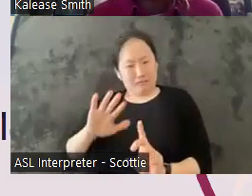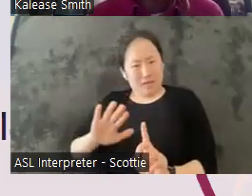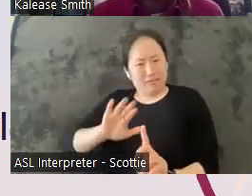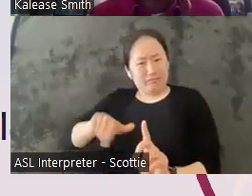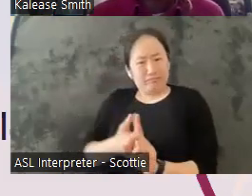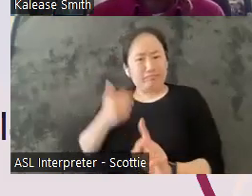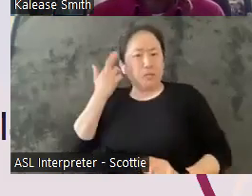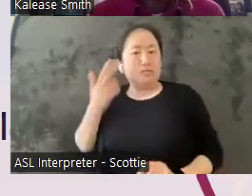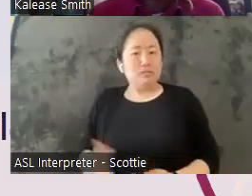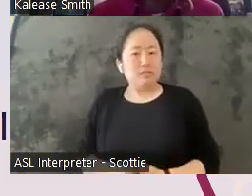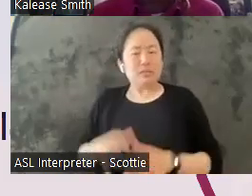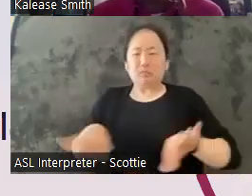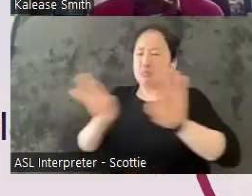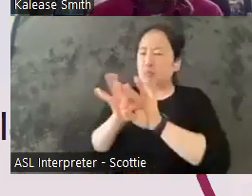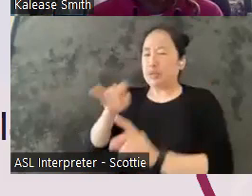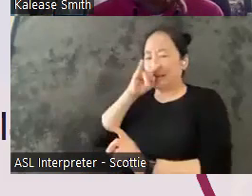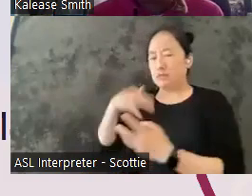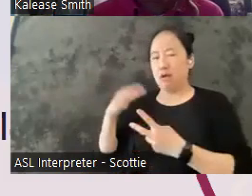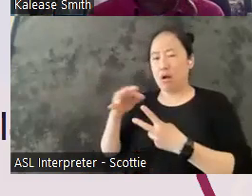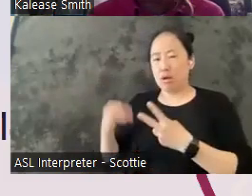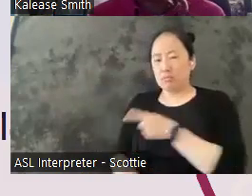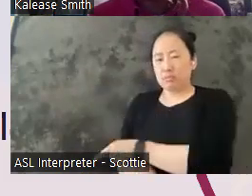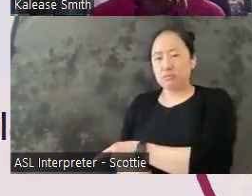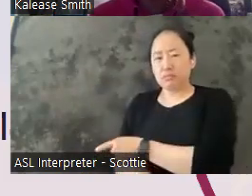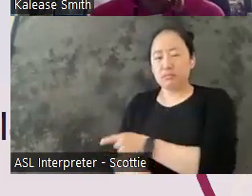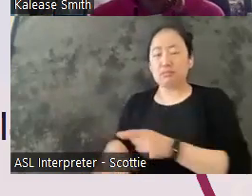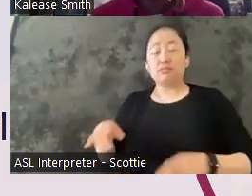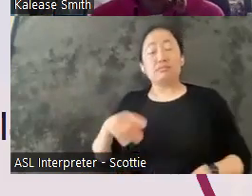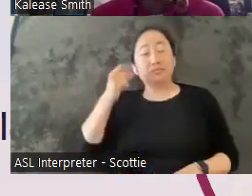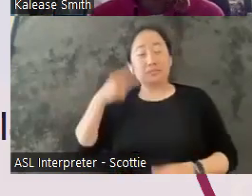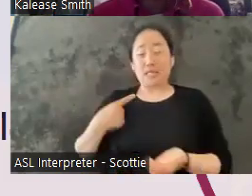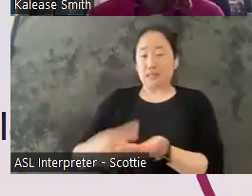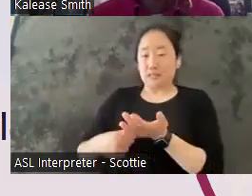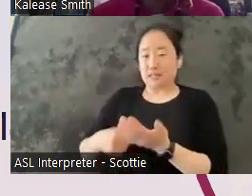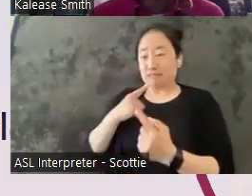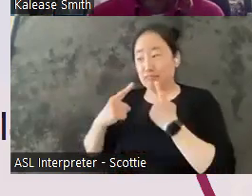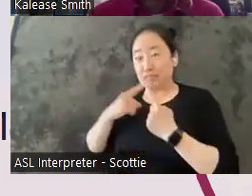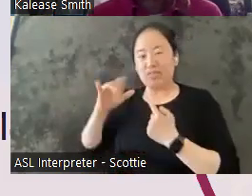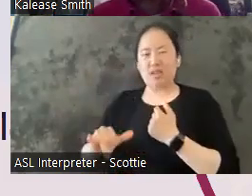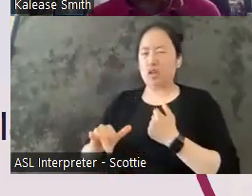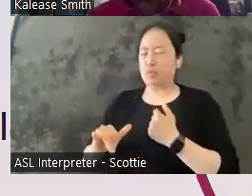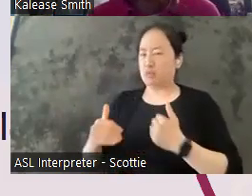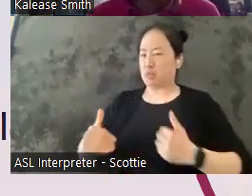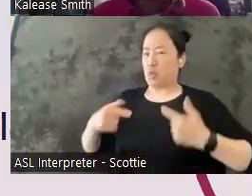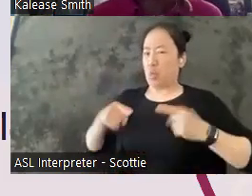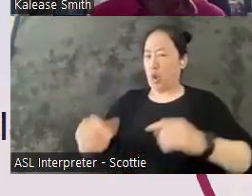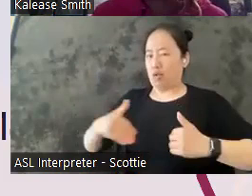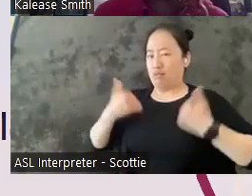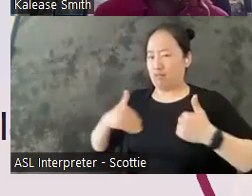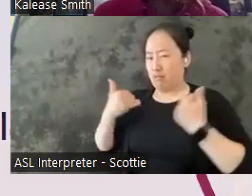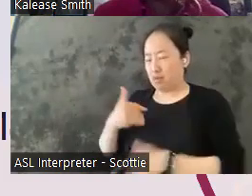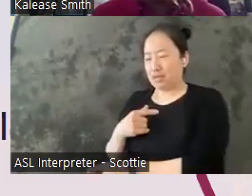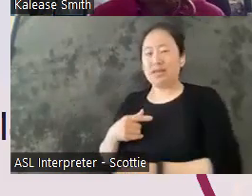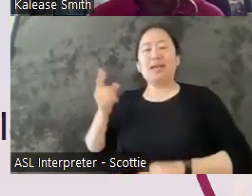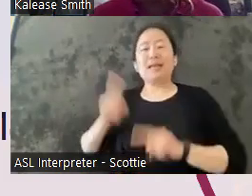choice. But we have to have those conversations early, and we can't say stuff like, oh, well, boys will be boys, and,